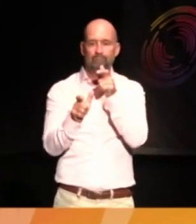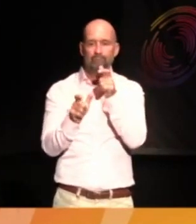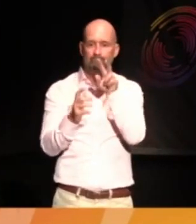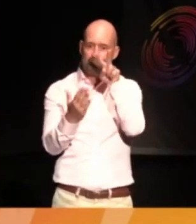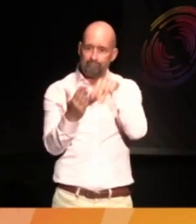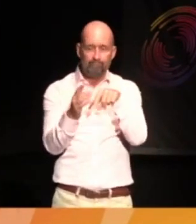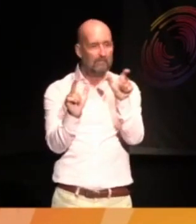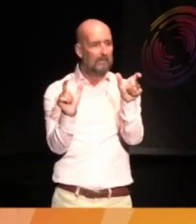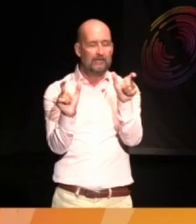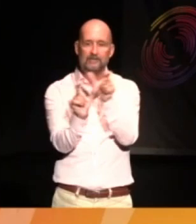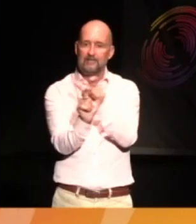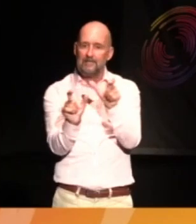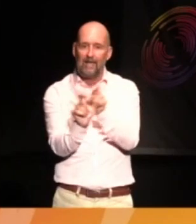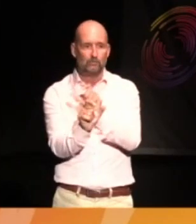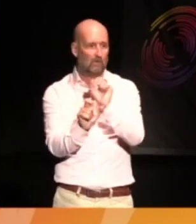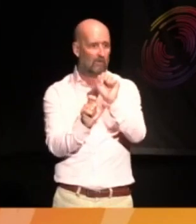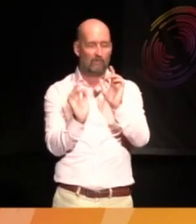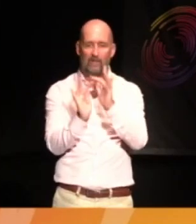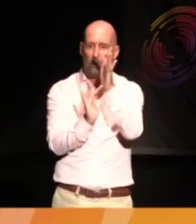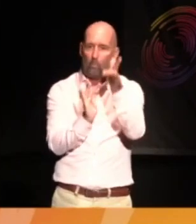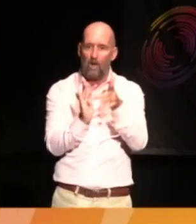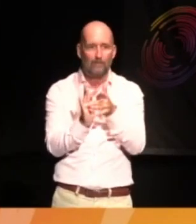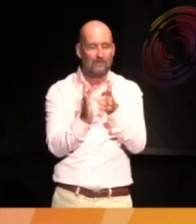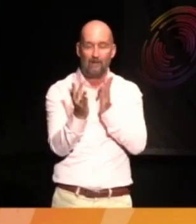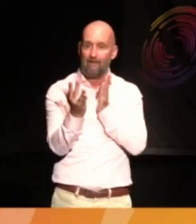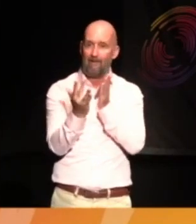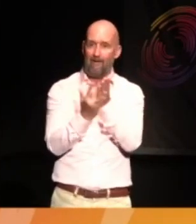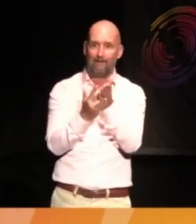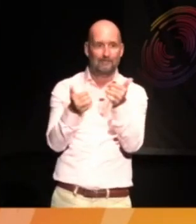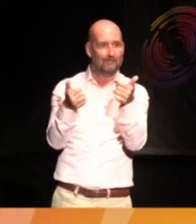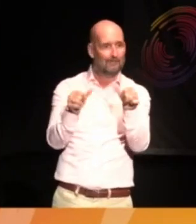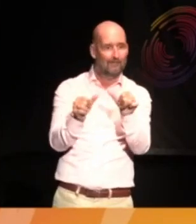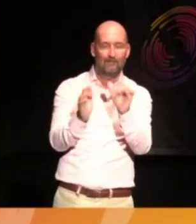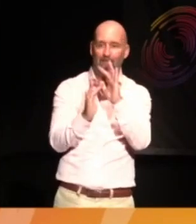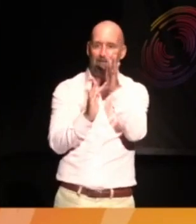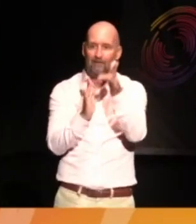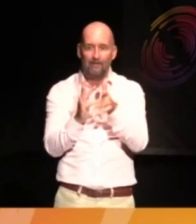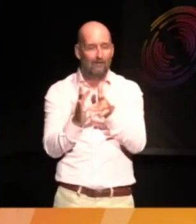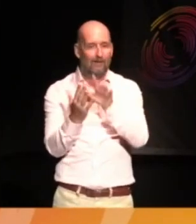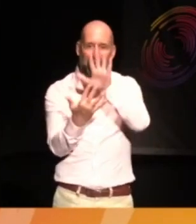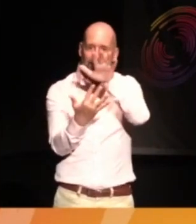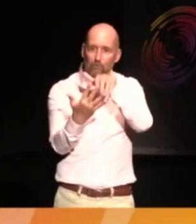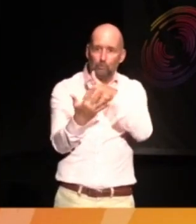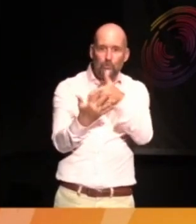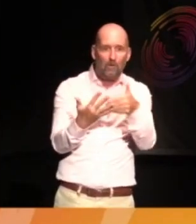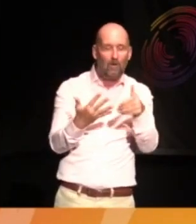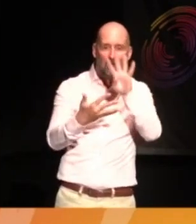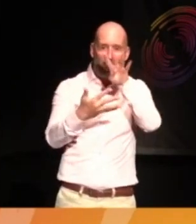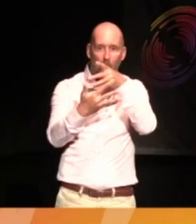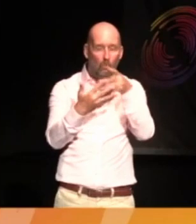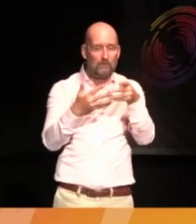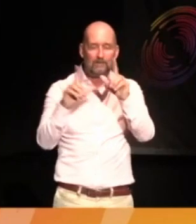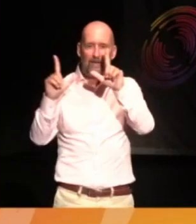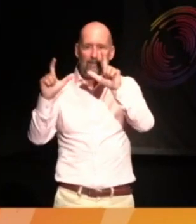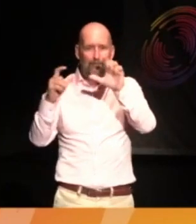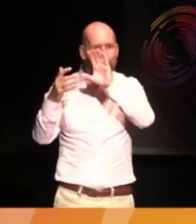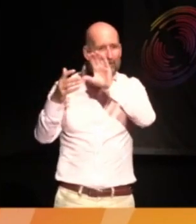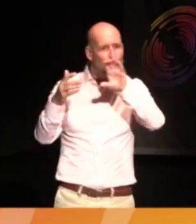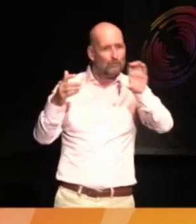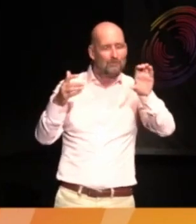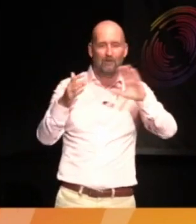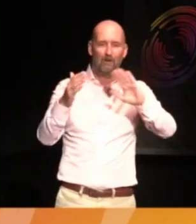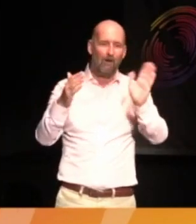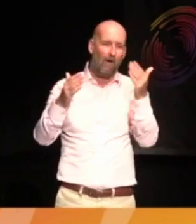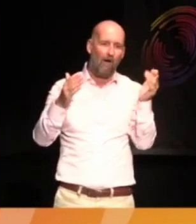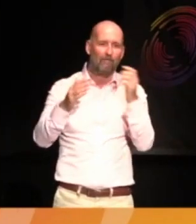particularly, websites, accessible literature, flowcharts, pictures. Get rid of loads